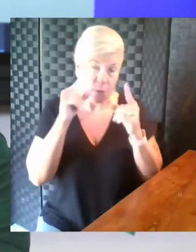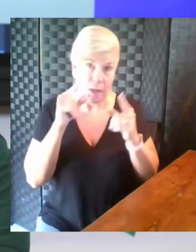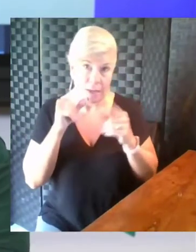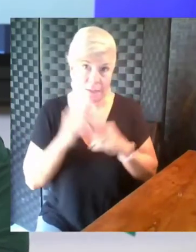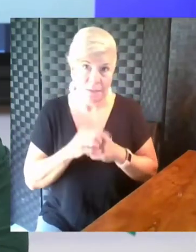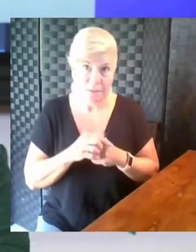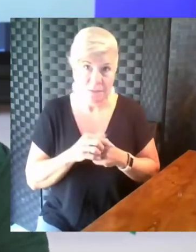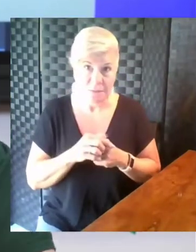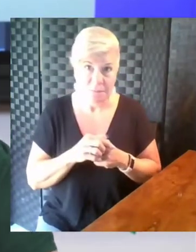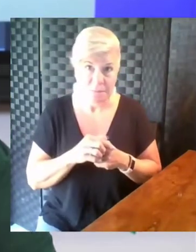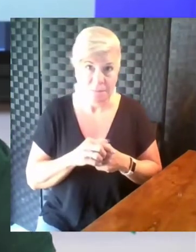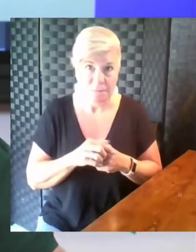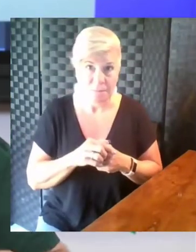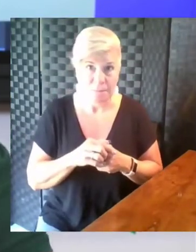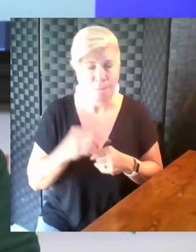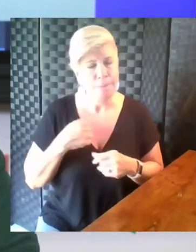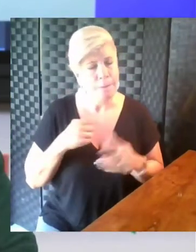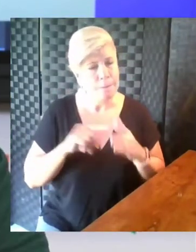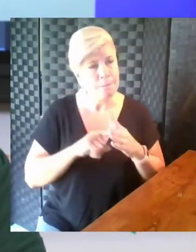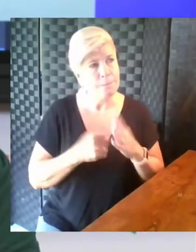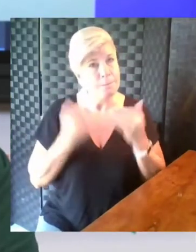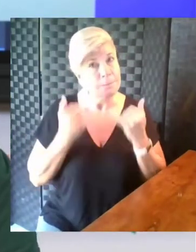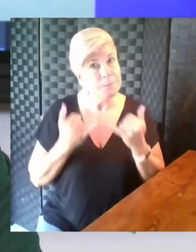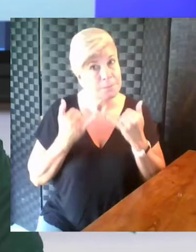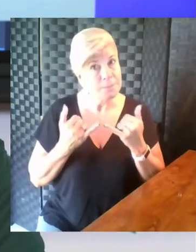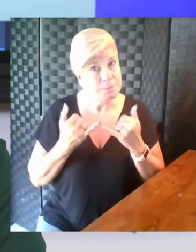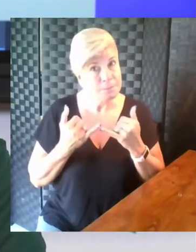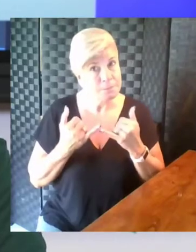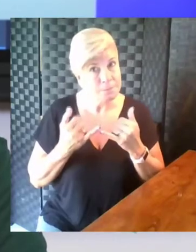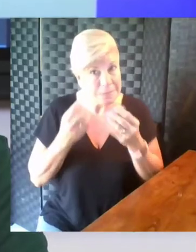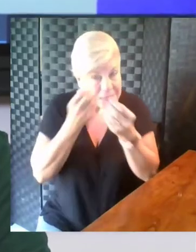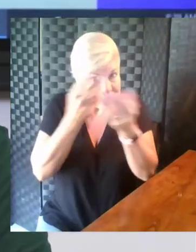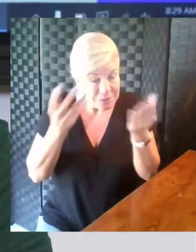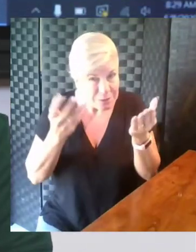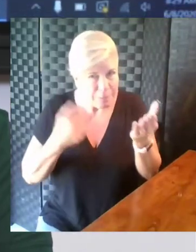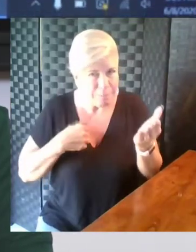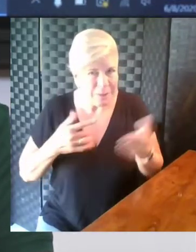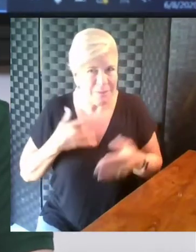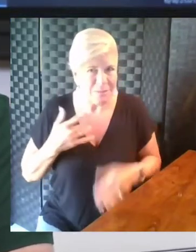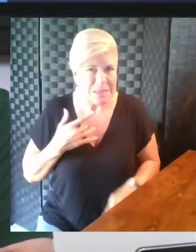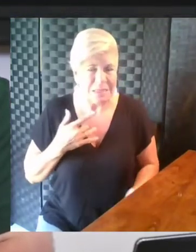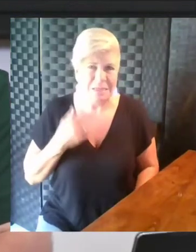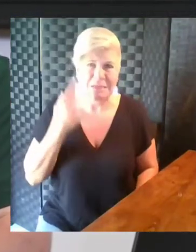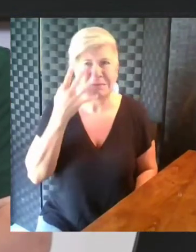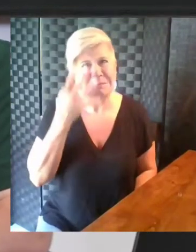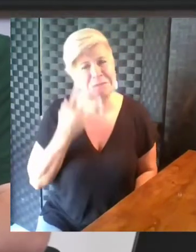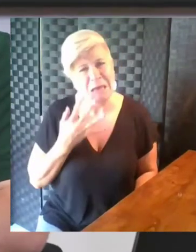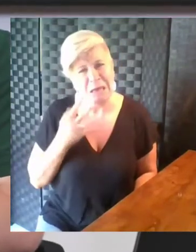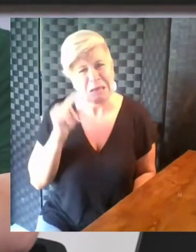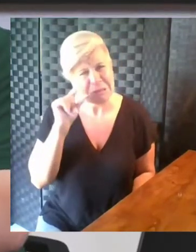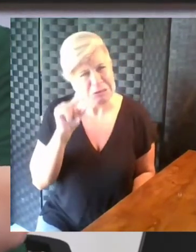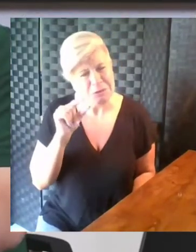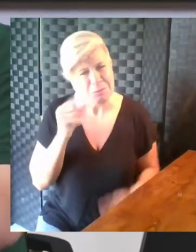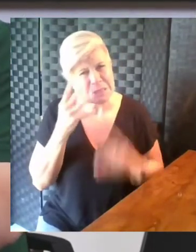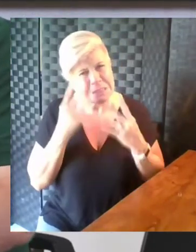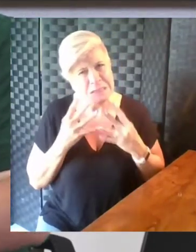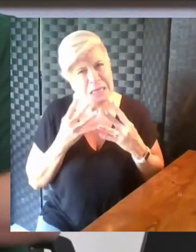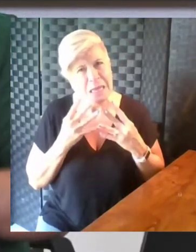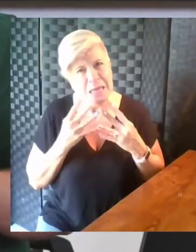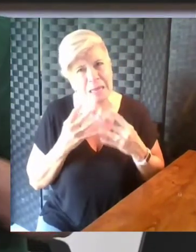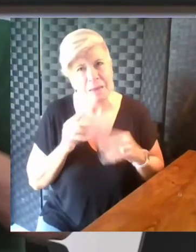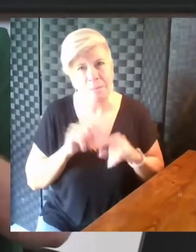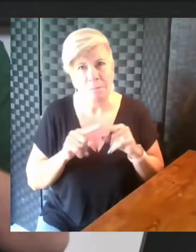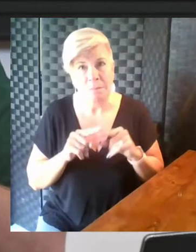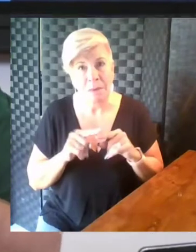surprised. I'm going to start today and tell you about how I was kind of feeling a little bit sad. Not sad enough to cry, but if I did, I'd